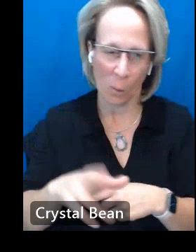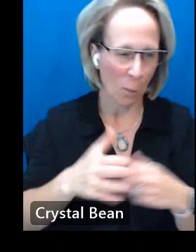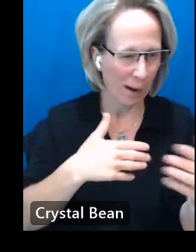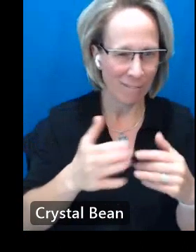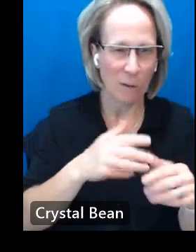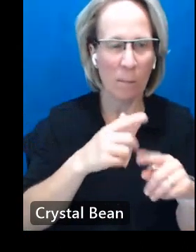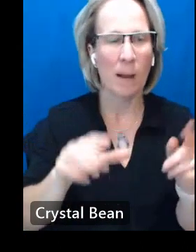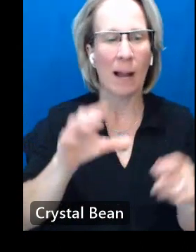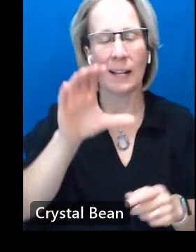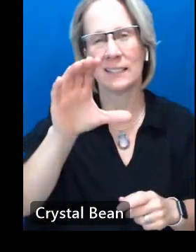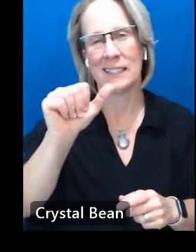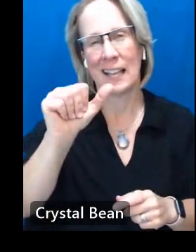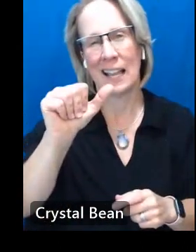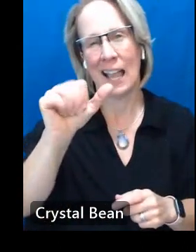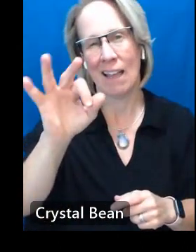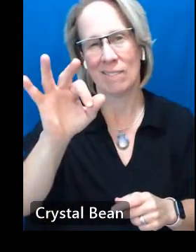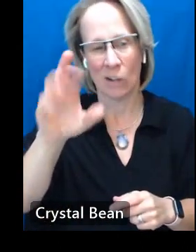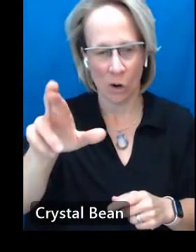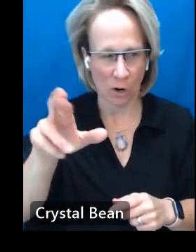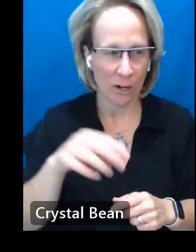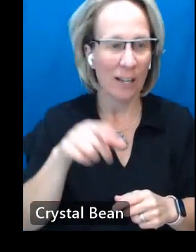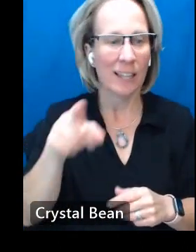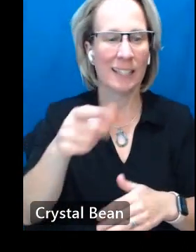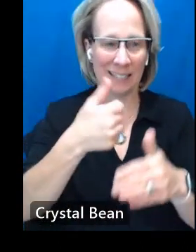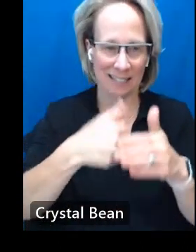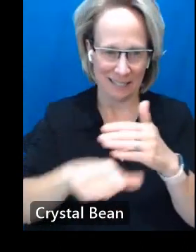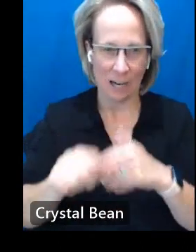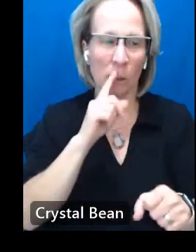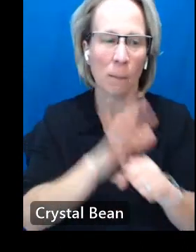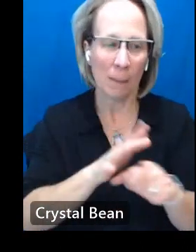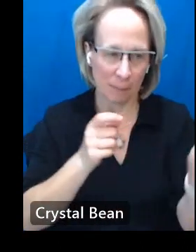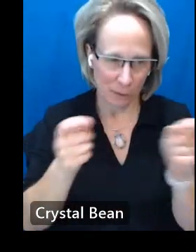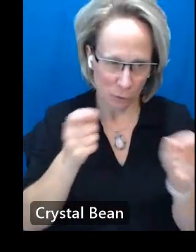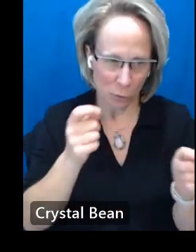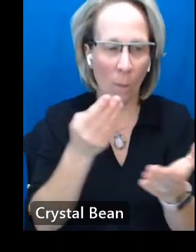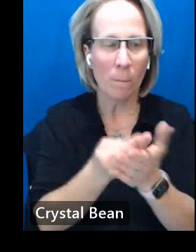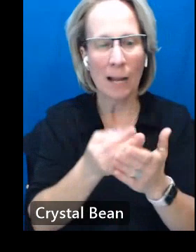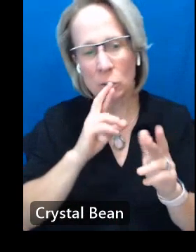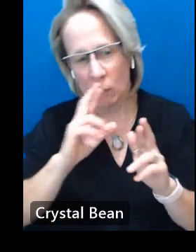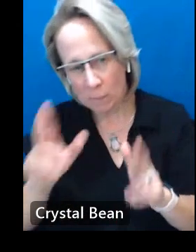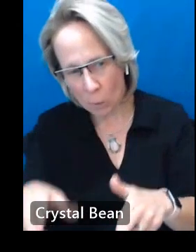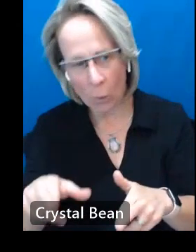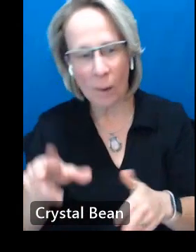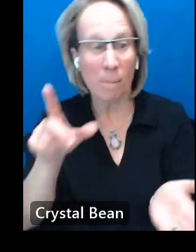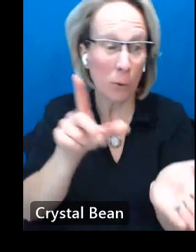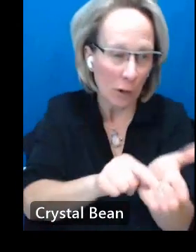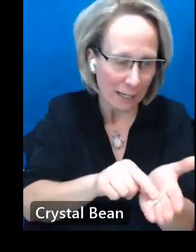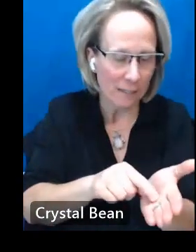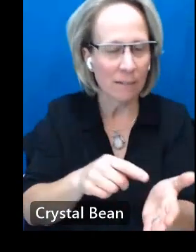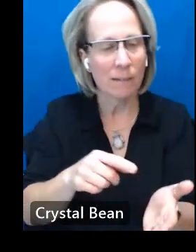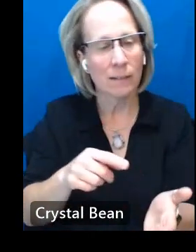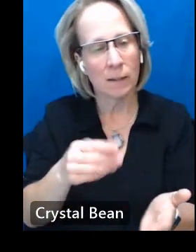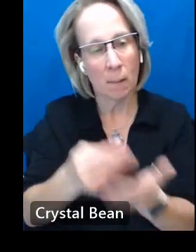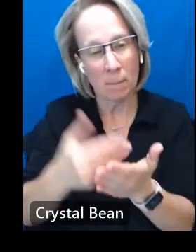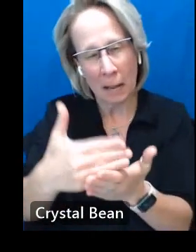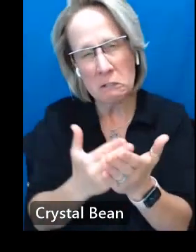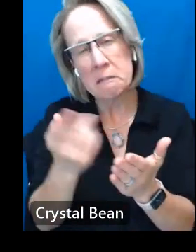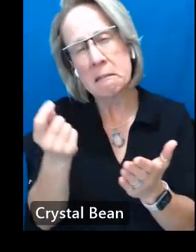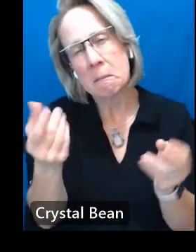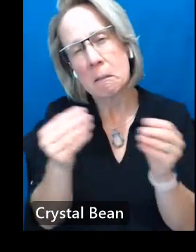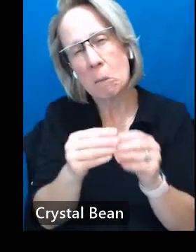commitment control module, budget reports, and then print budget status report. It's a little bit simpler probably to